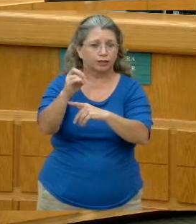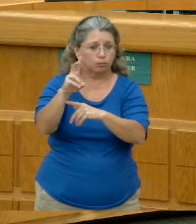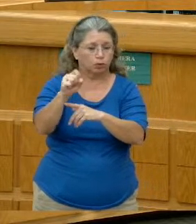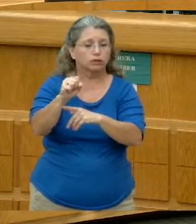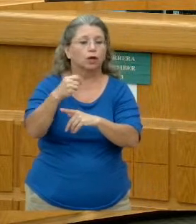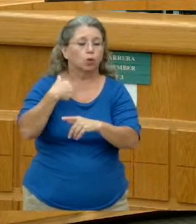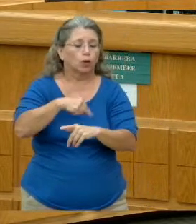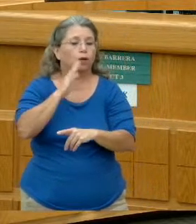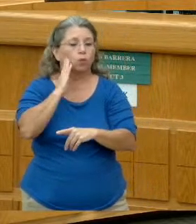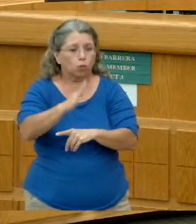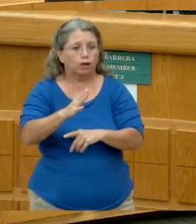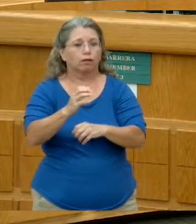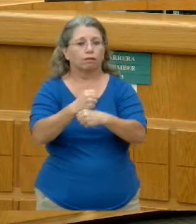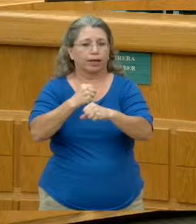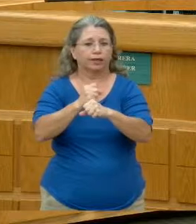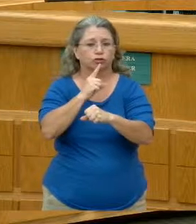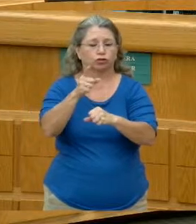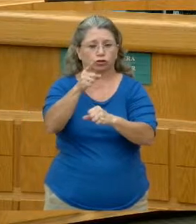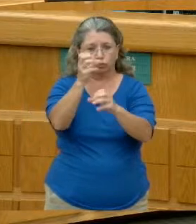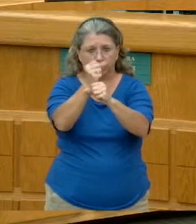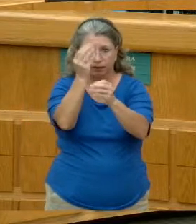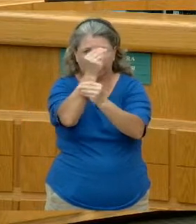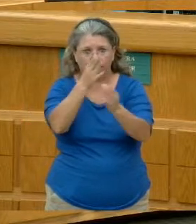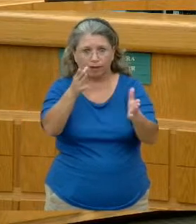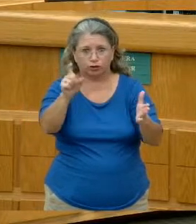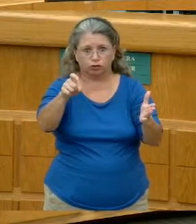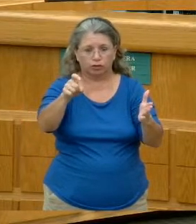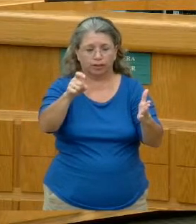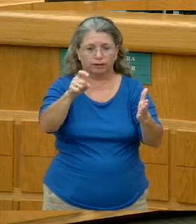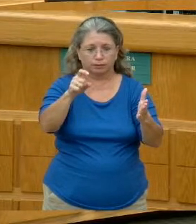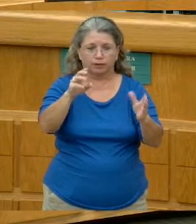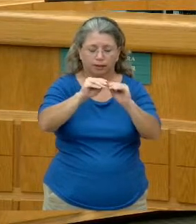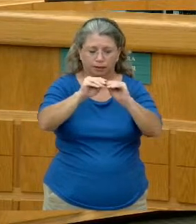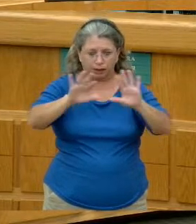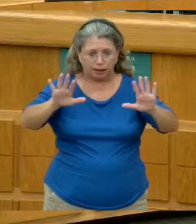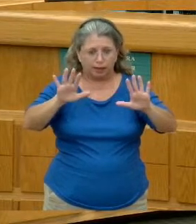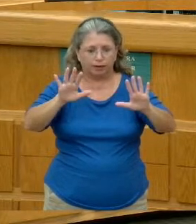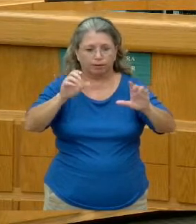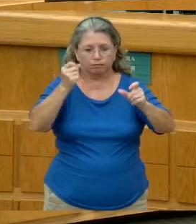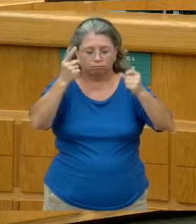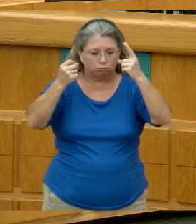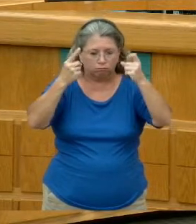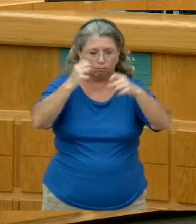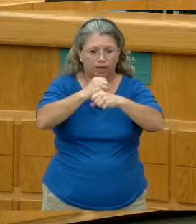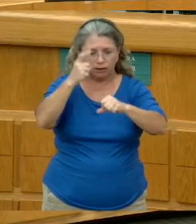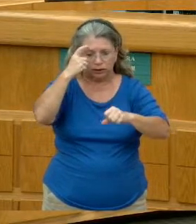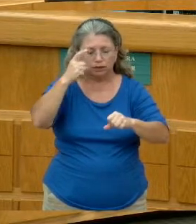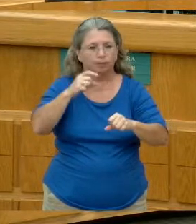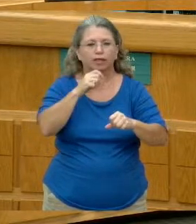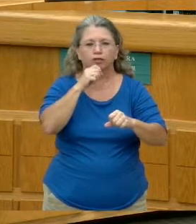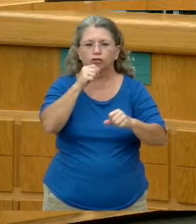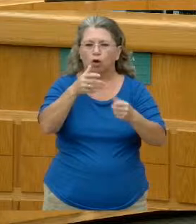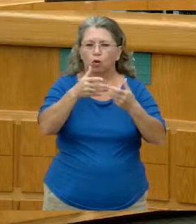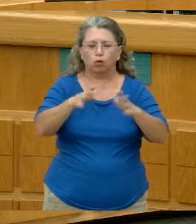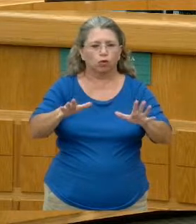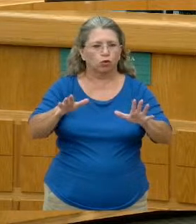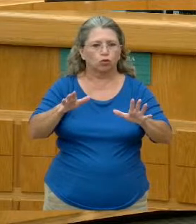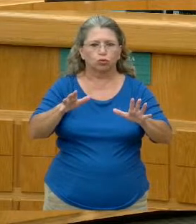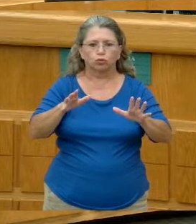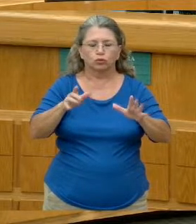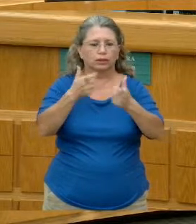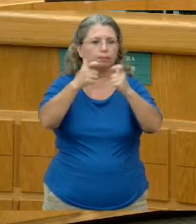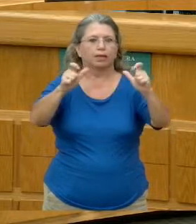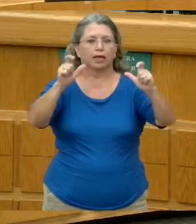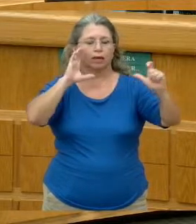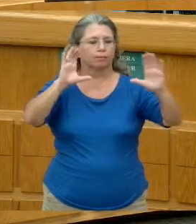information that you need so you can make sense of some of it. But don't lose sight of the big picture ever. It's